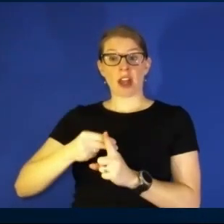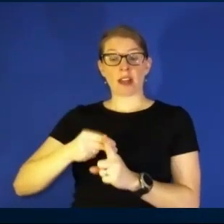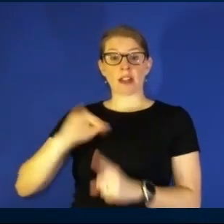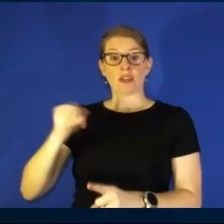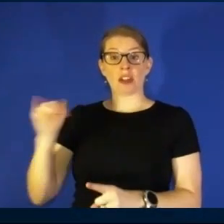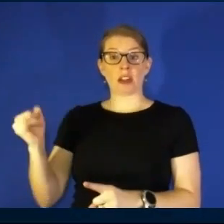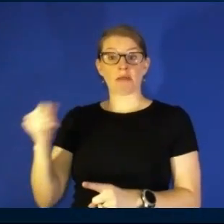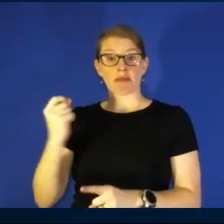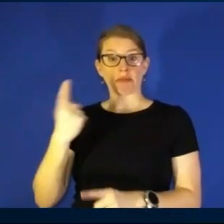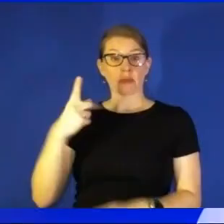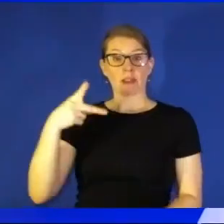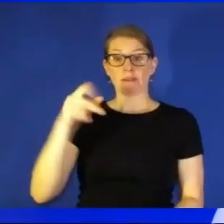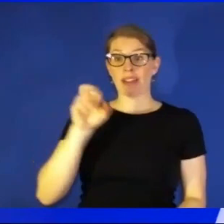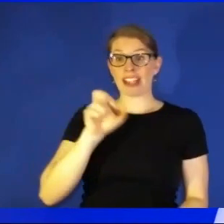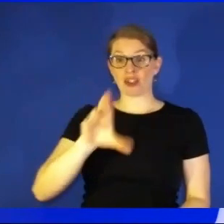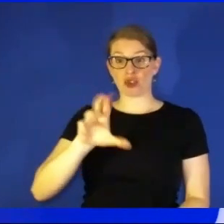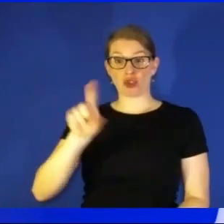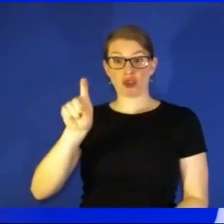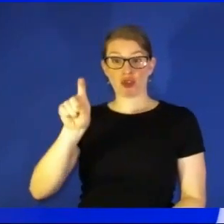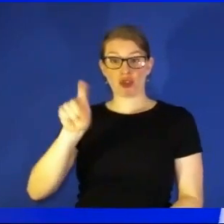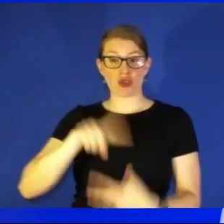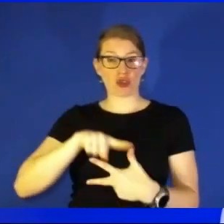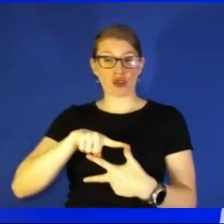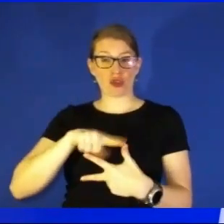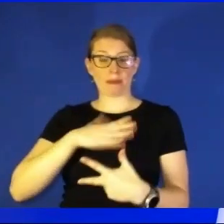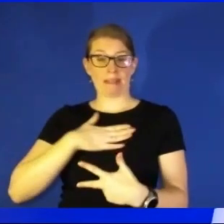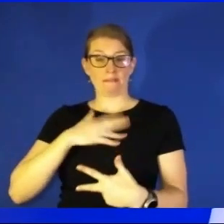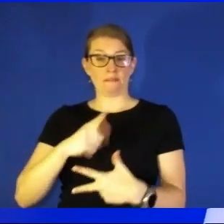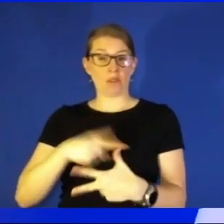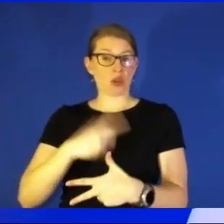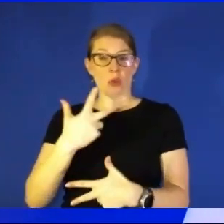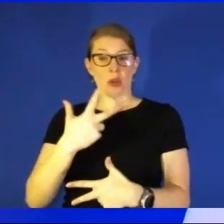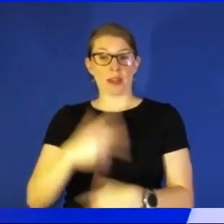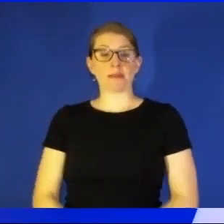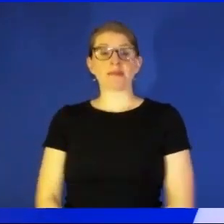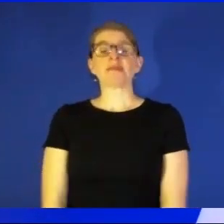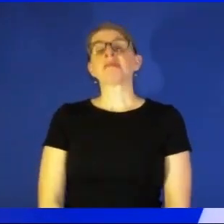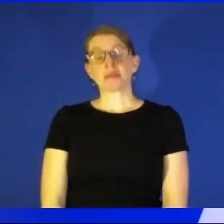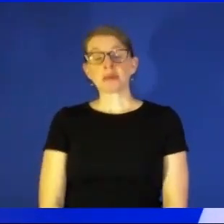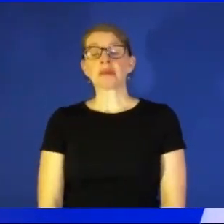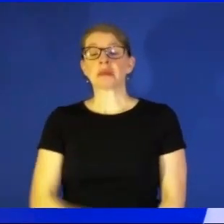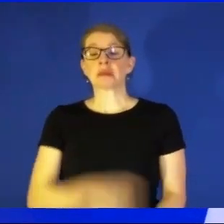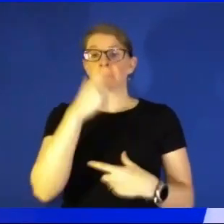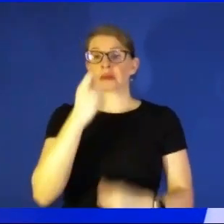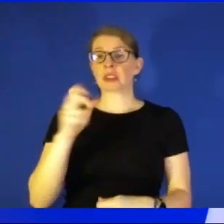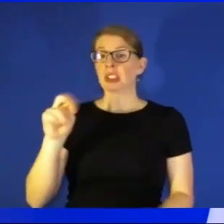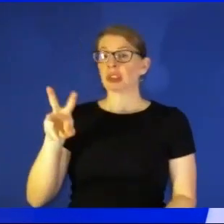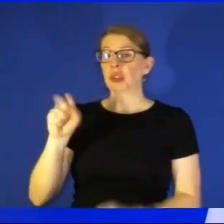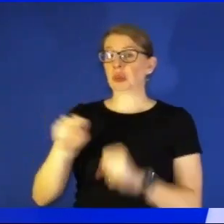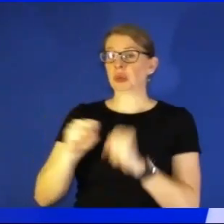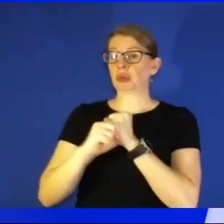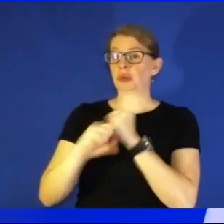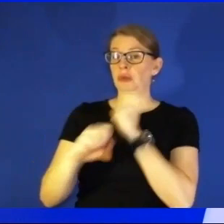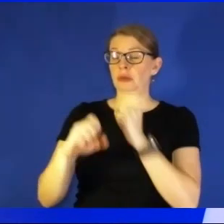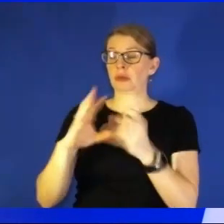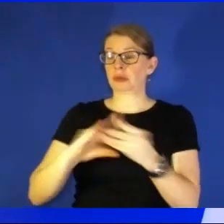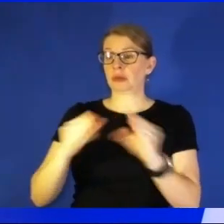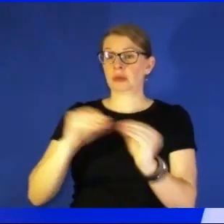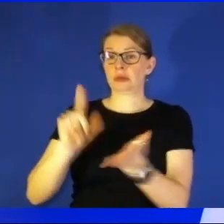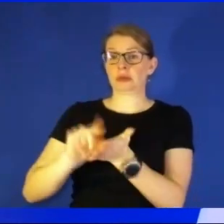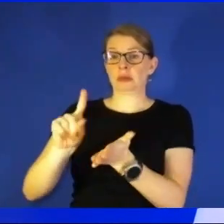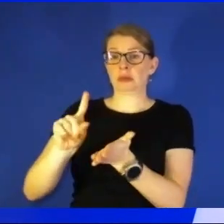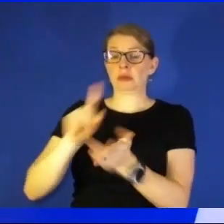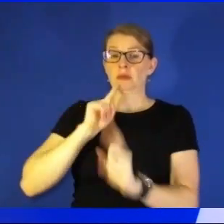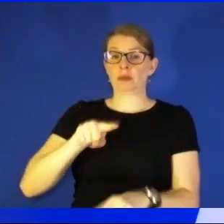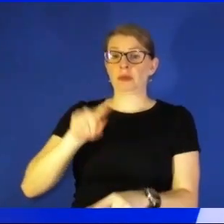Pfizer? Yeah, I mean, these are good, insightful questions. We've seen some news stories, certainly, about published reports showing that the J&J